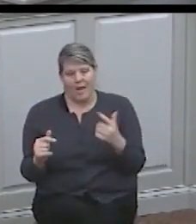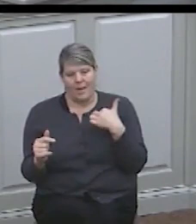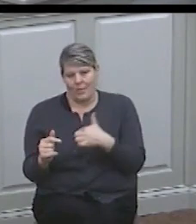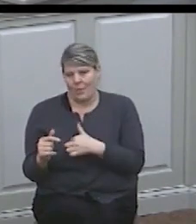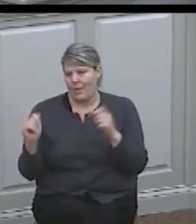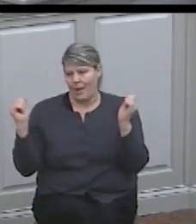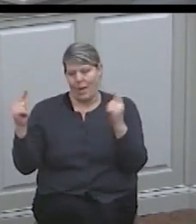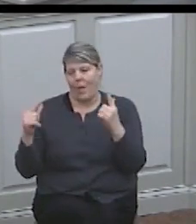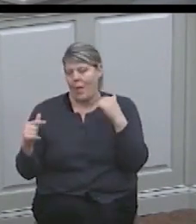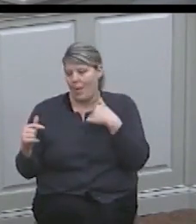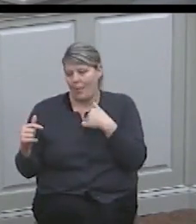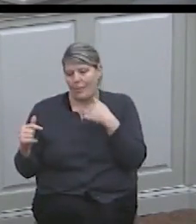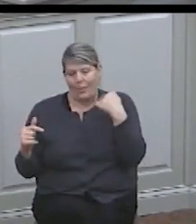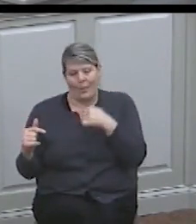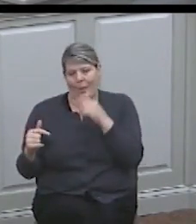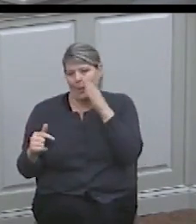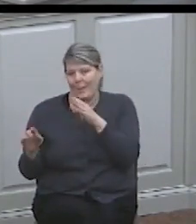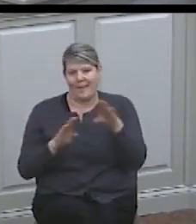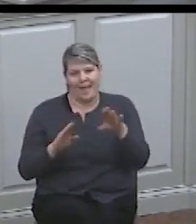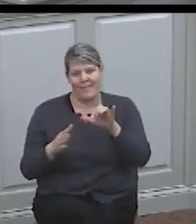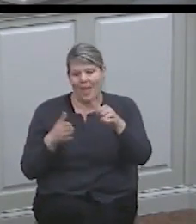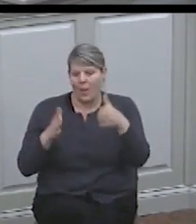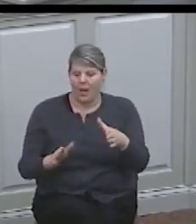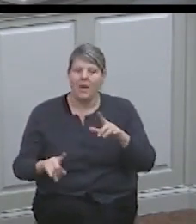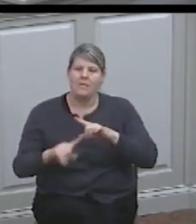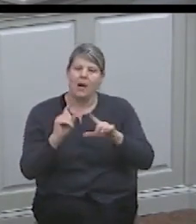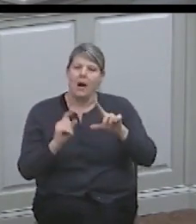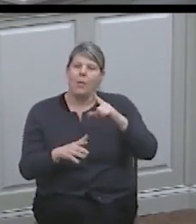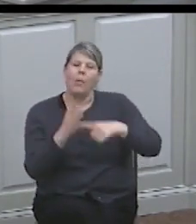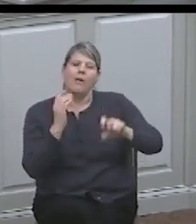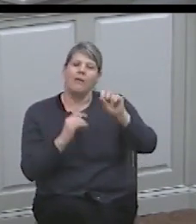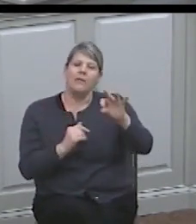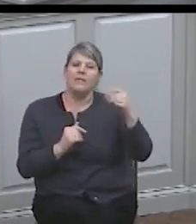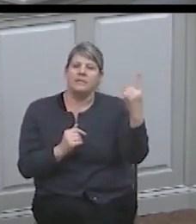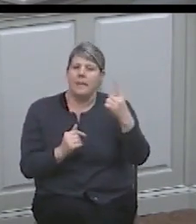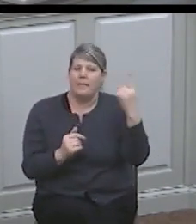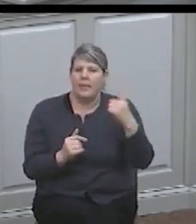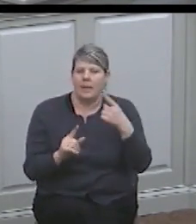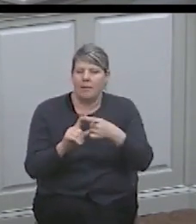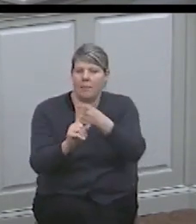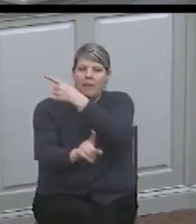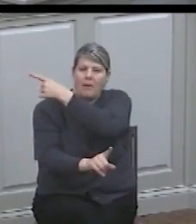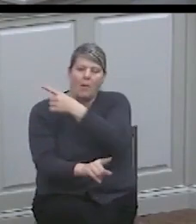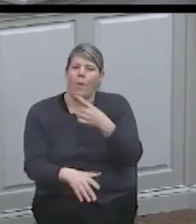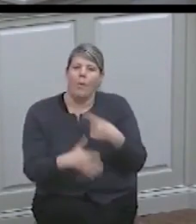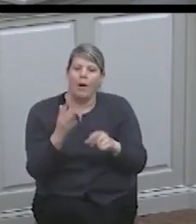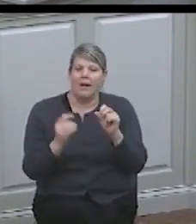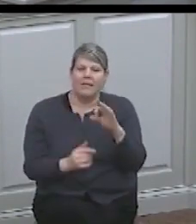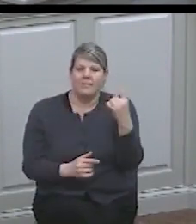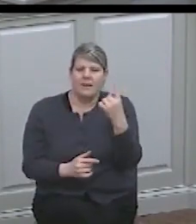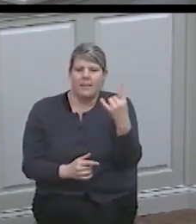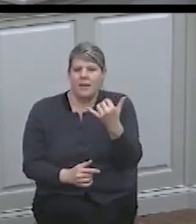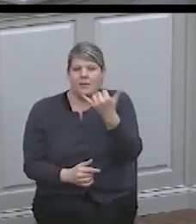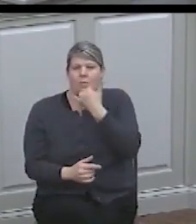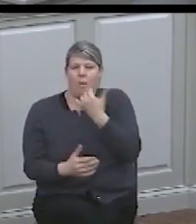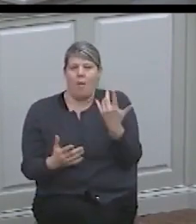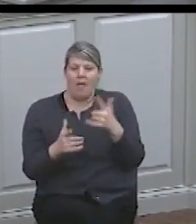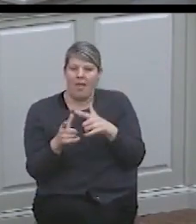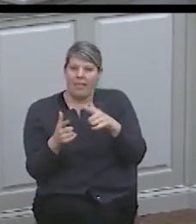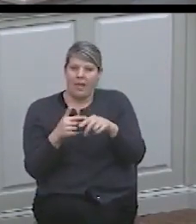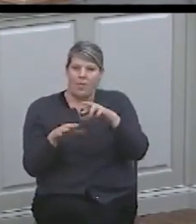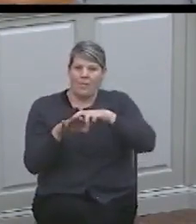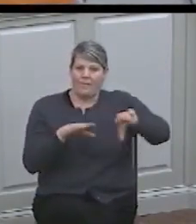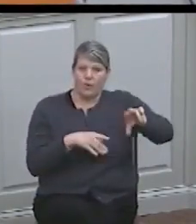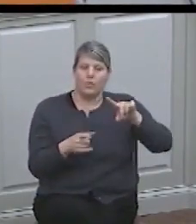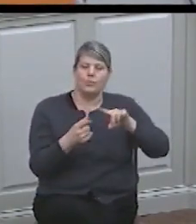to continue to act this way. But what if something does not? What if we go wrong in this? Let's go to ethics committee or? No,